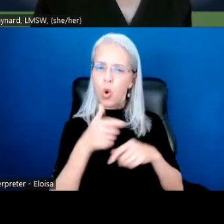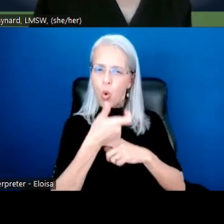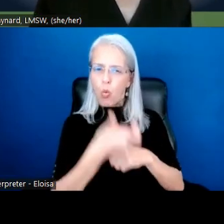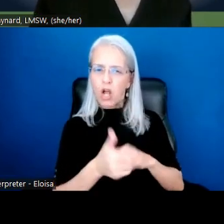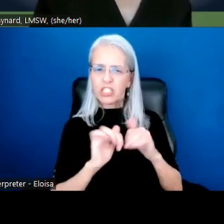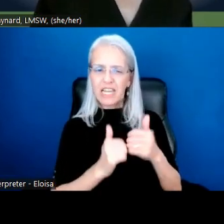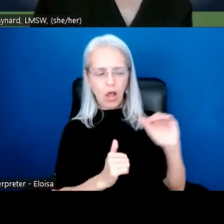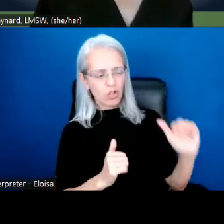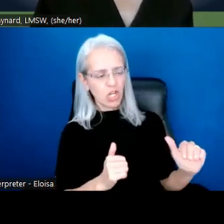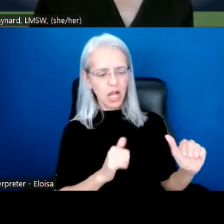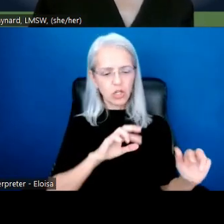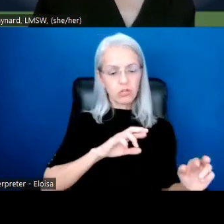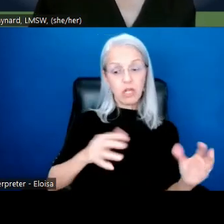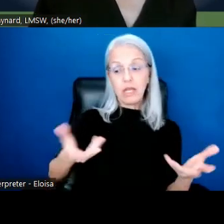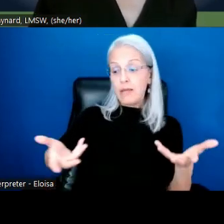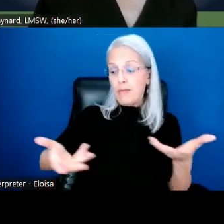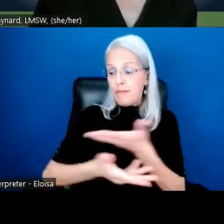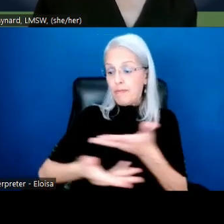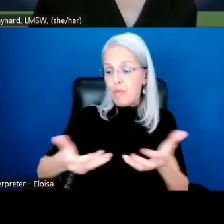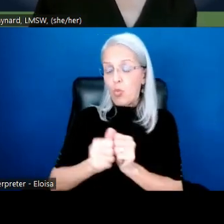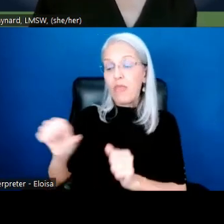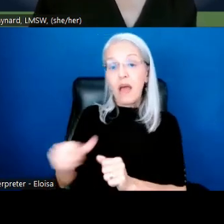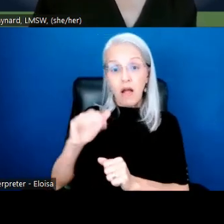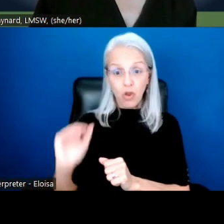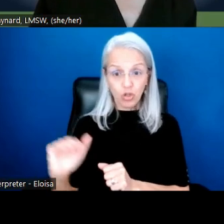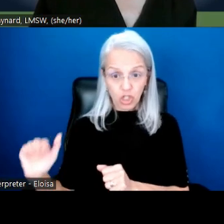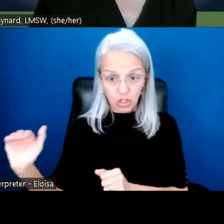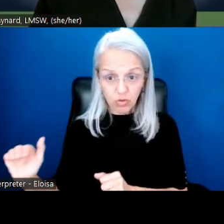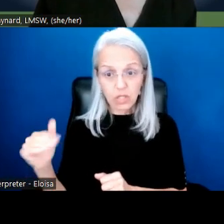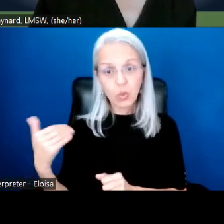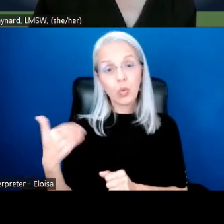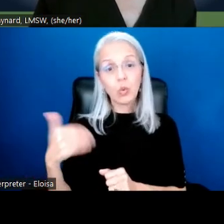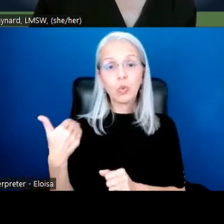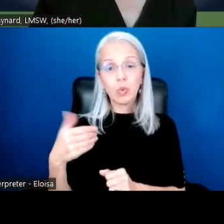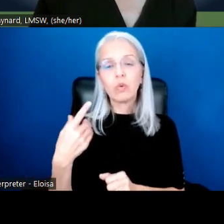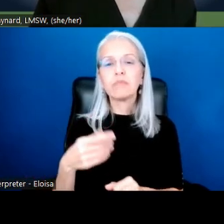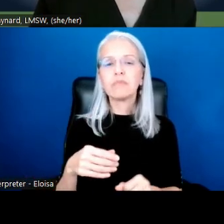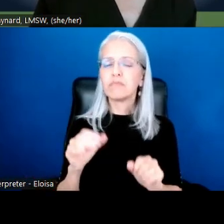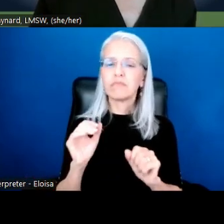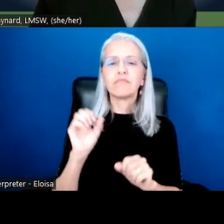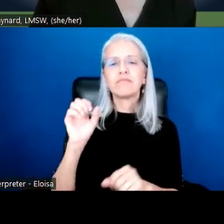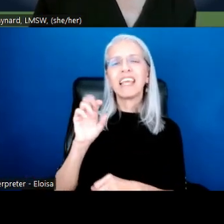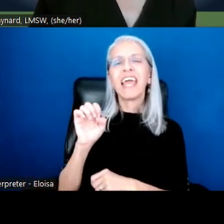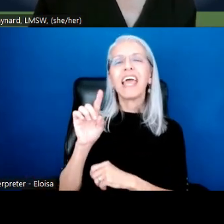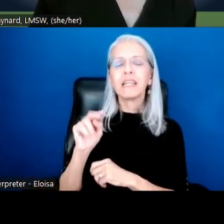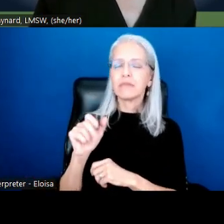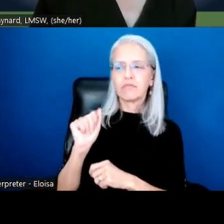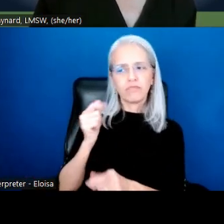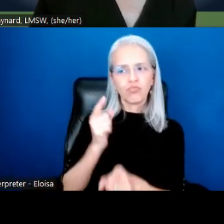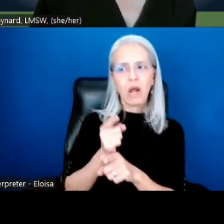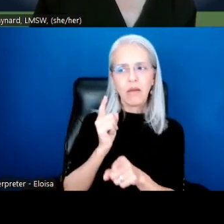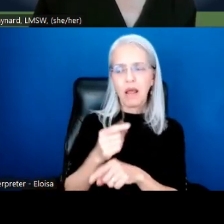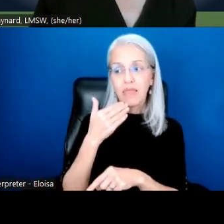attachment issues. Yes, absolutely. Absolutely. These are all very, very good. And thank you so much